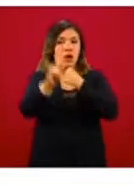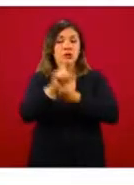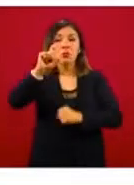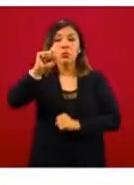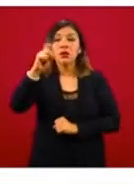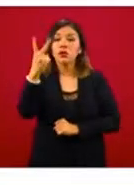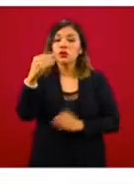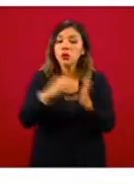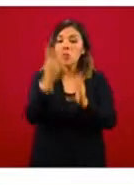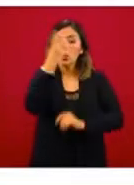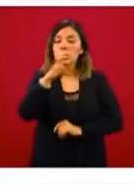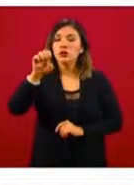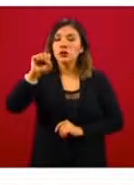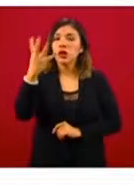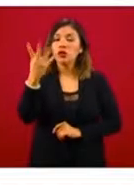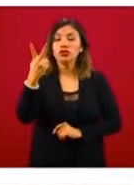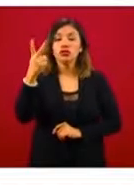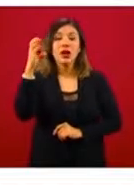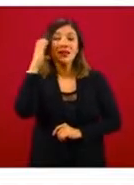country. Of the